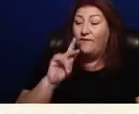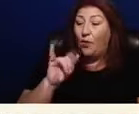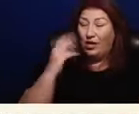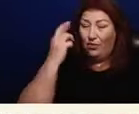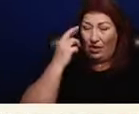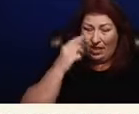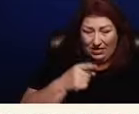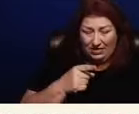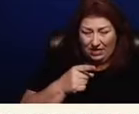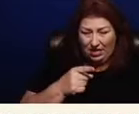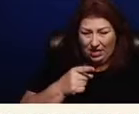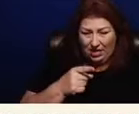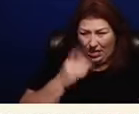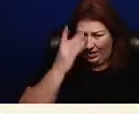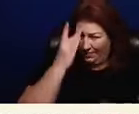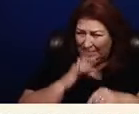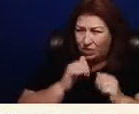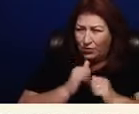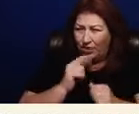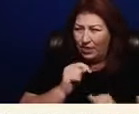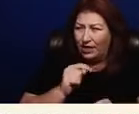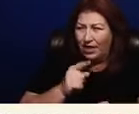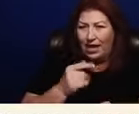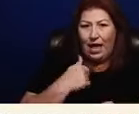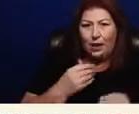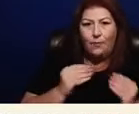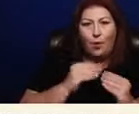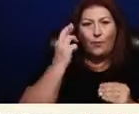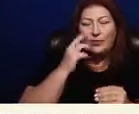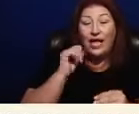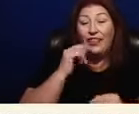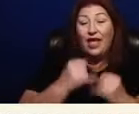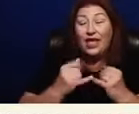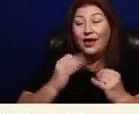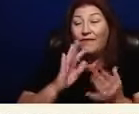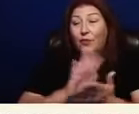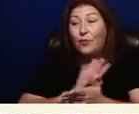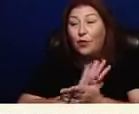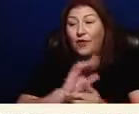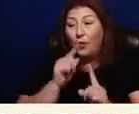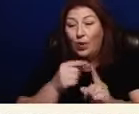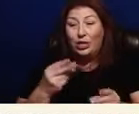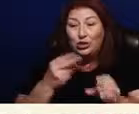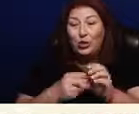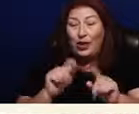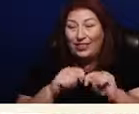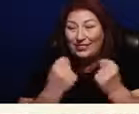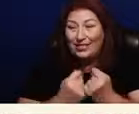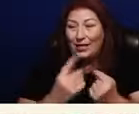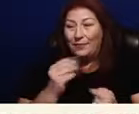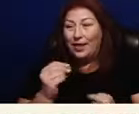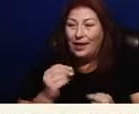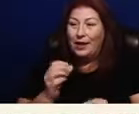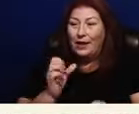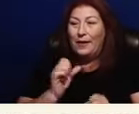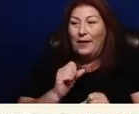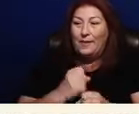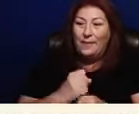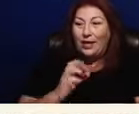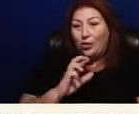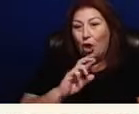he accepted that he had a greater purpose, you know, towards the end of the movie when he joins the team and making the RV all